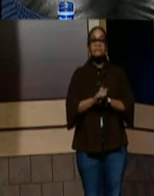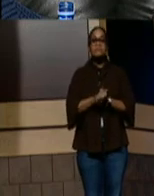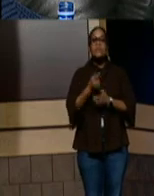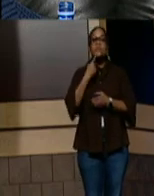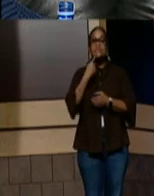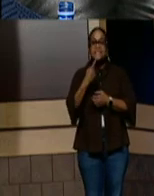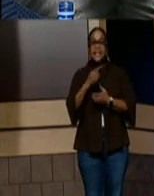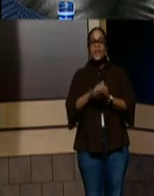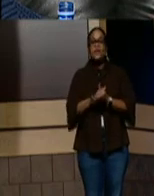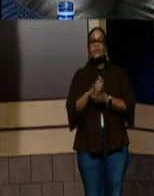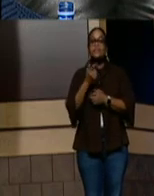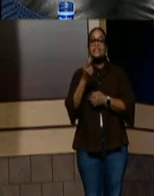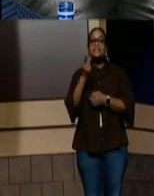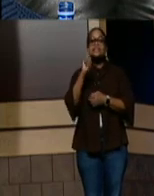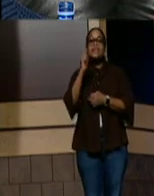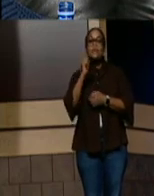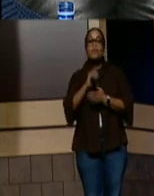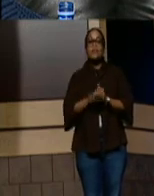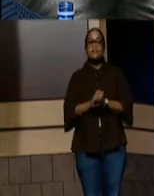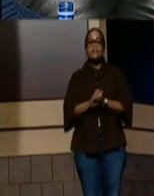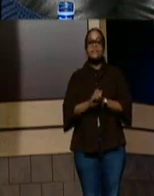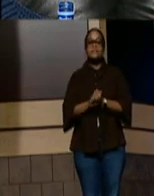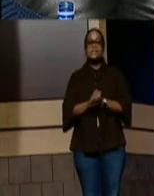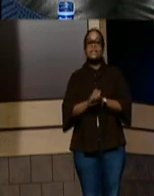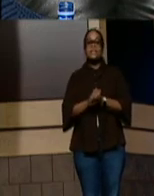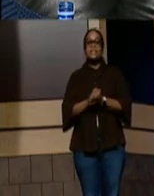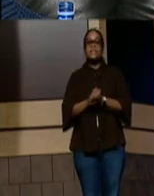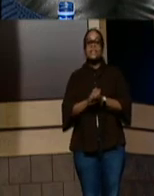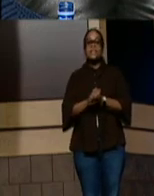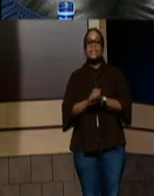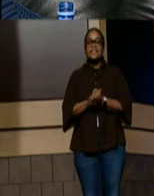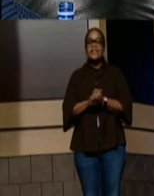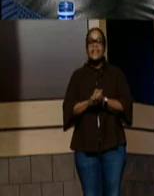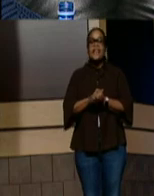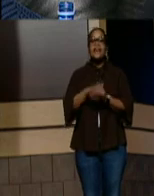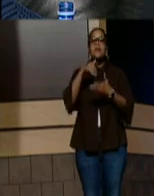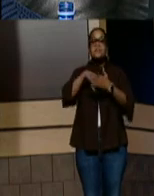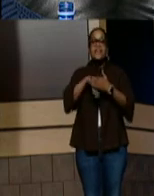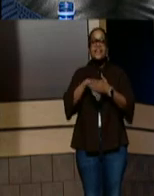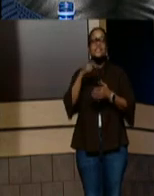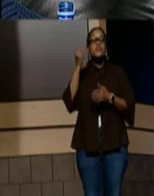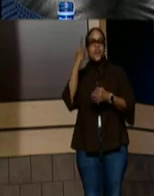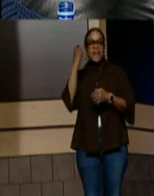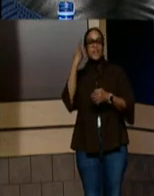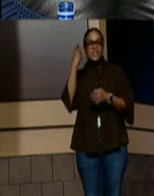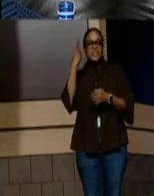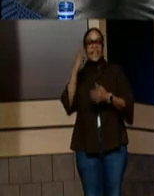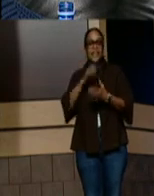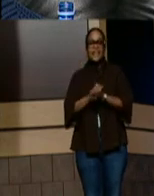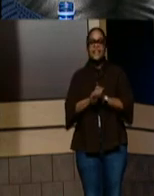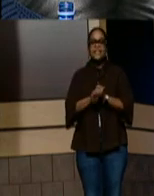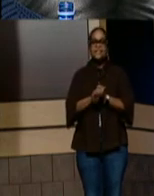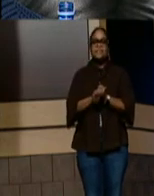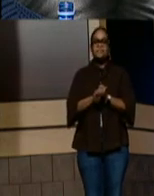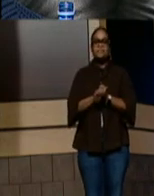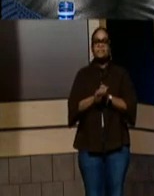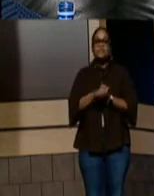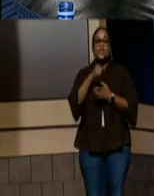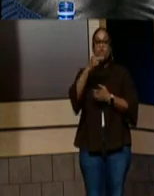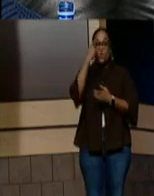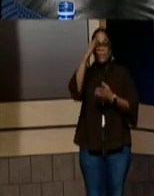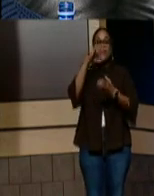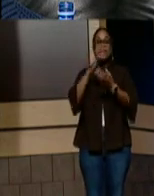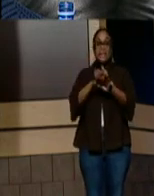tell them Psalm 91. Get it, drive it in twice a day until you get a tree inside. See, a tree is what you